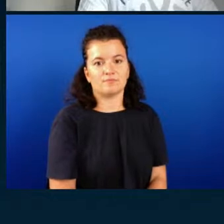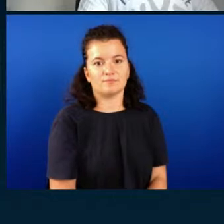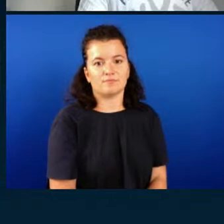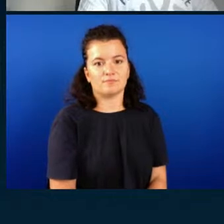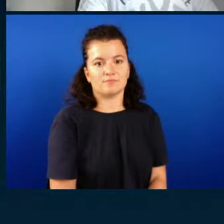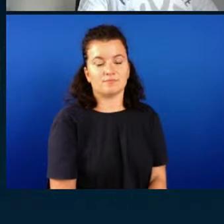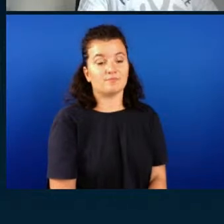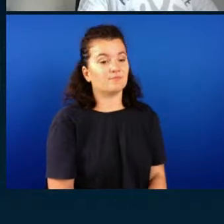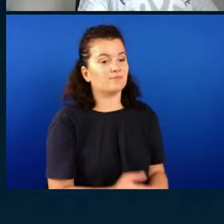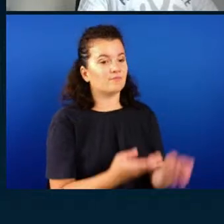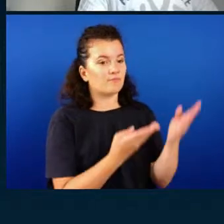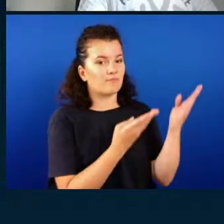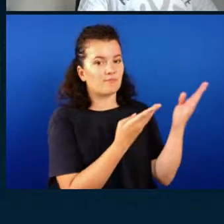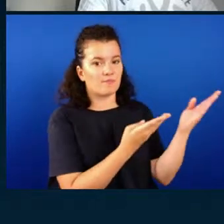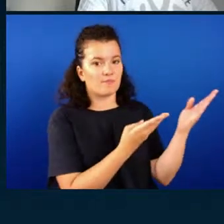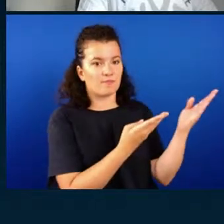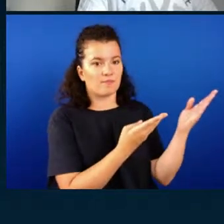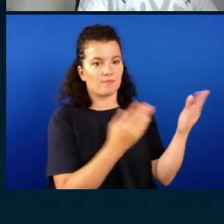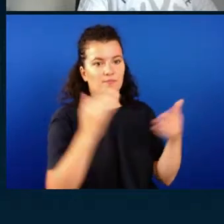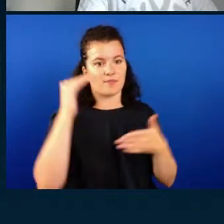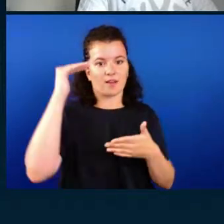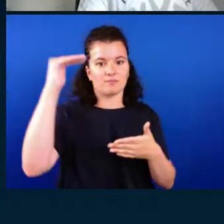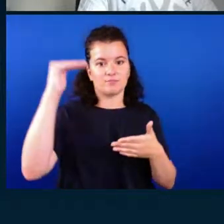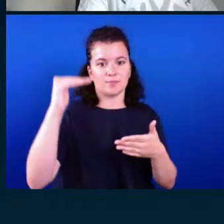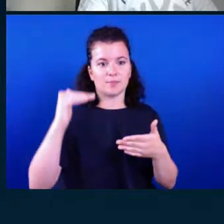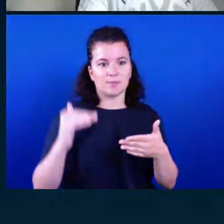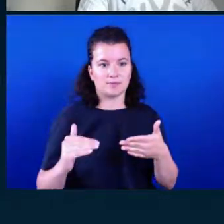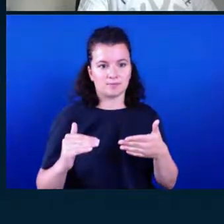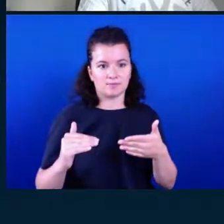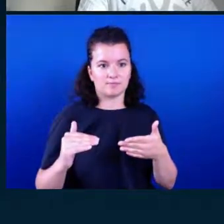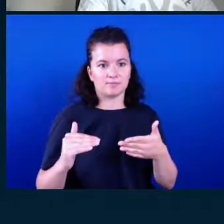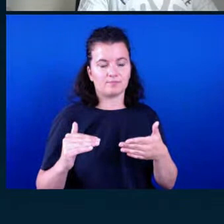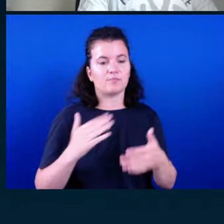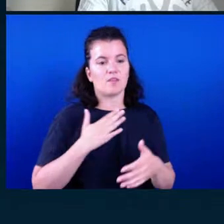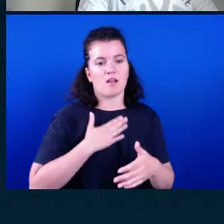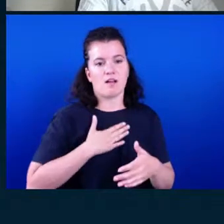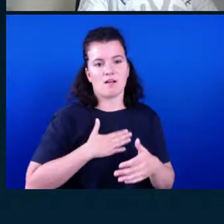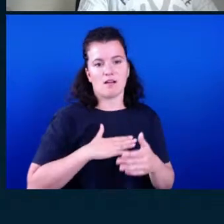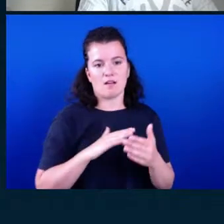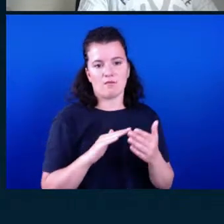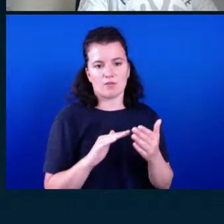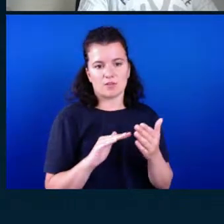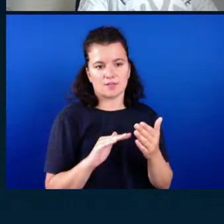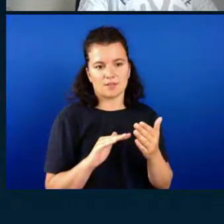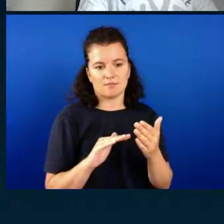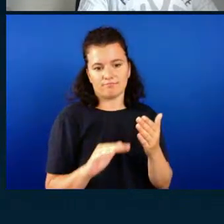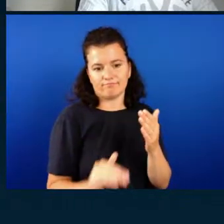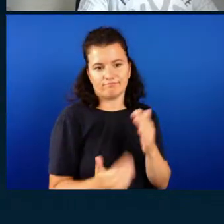All right, so there is a manifest file here, and I will create a,